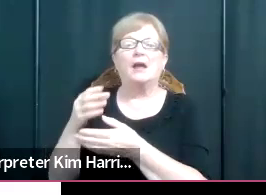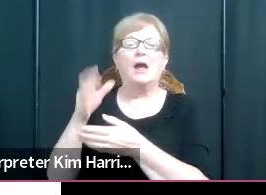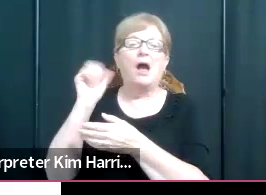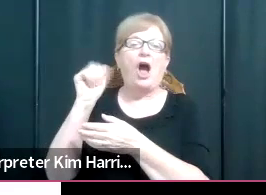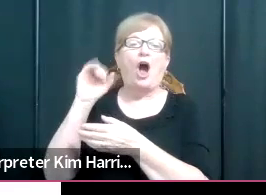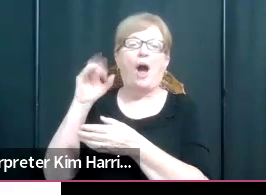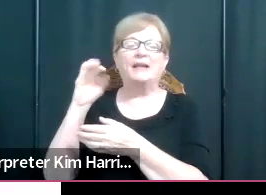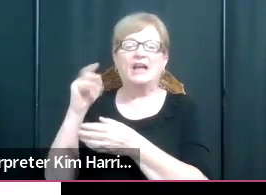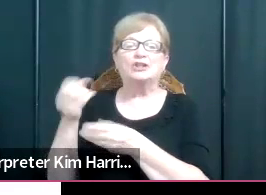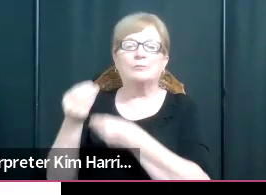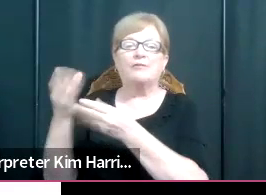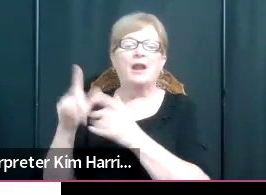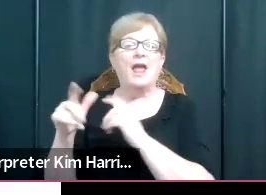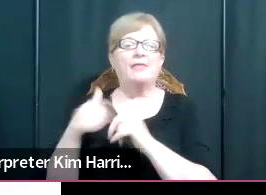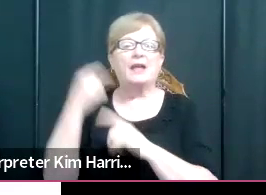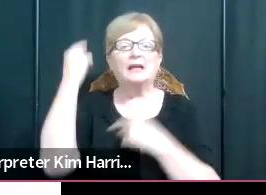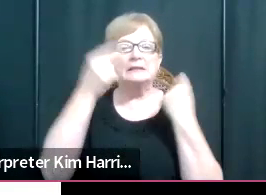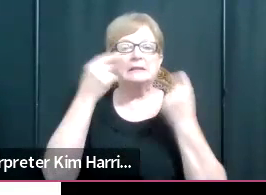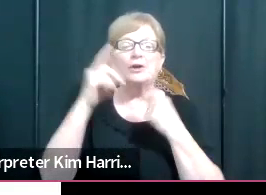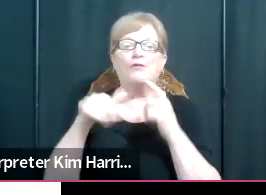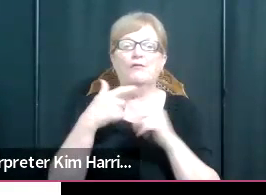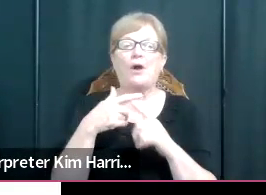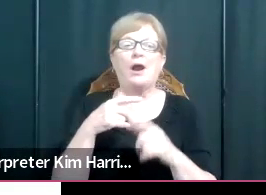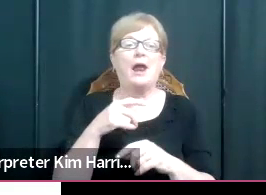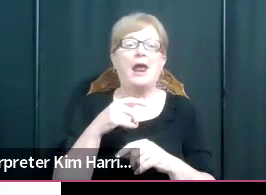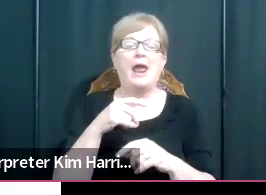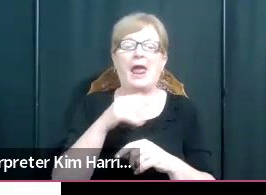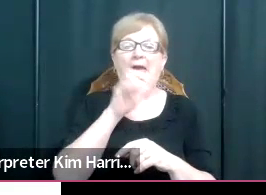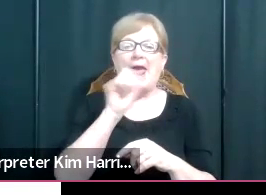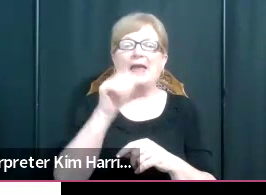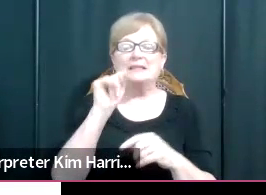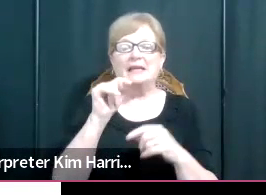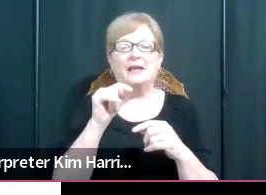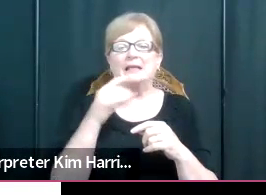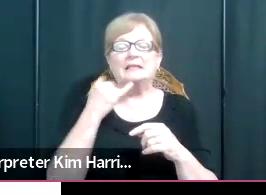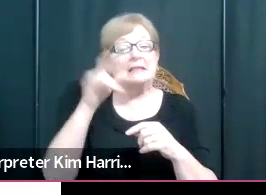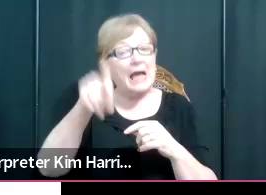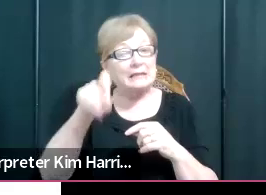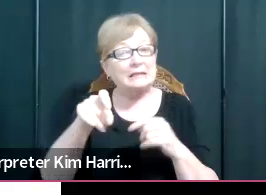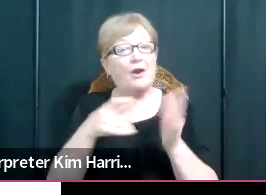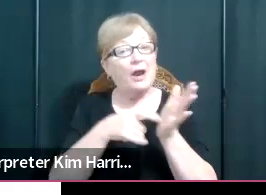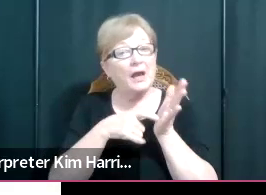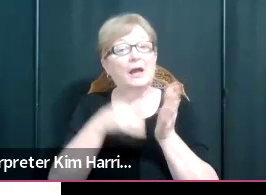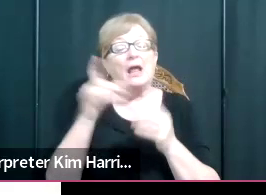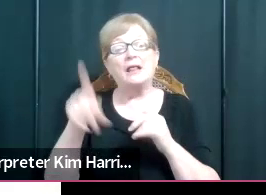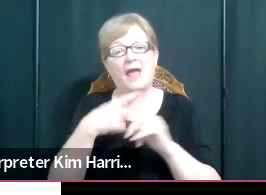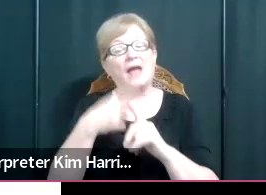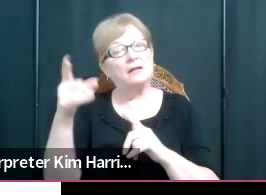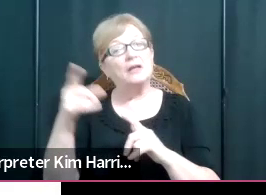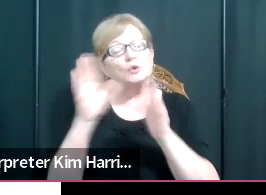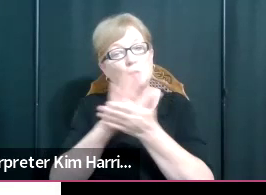Regardless, IEP teams are required to consider the need for AT, and if AT is necessary, districts are required